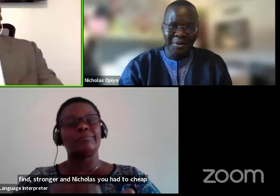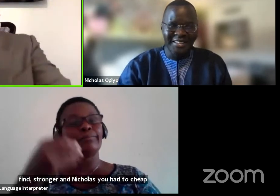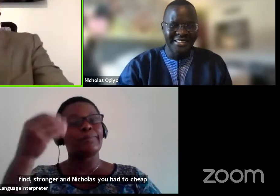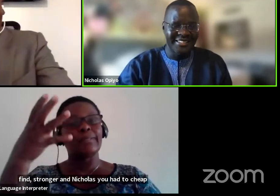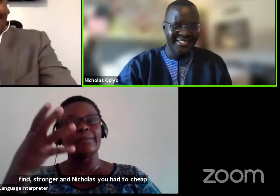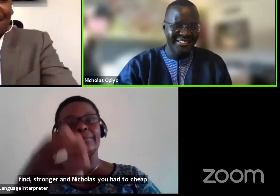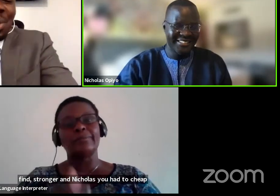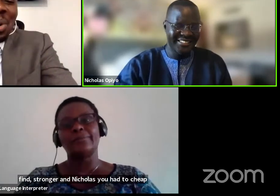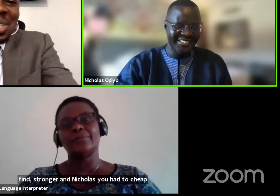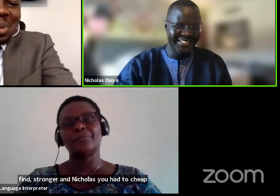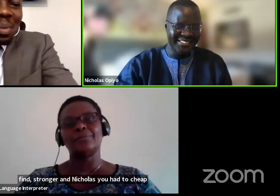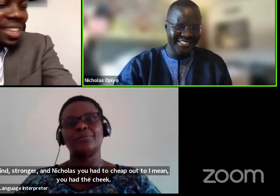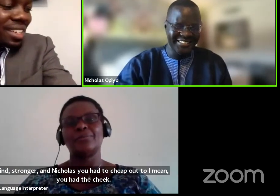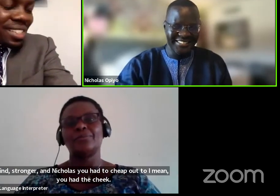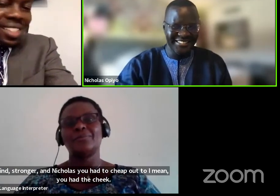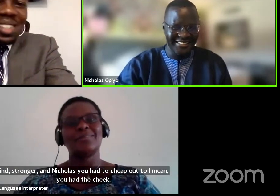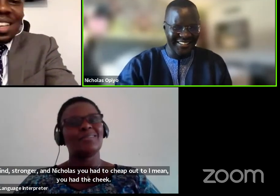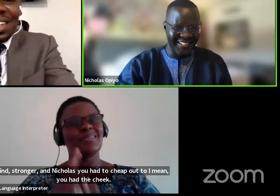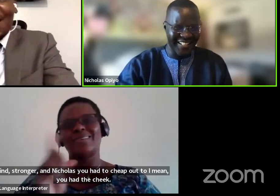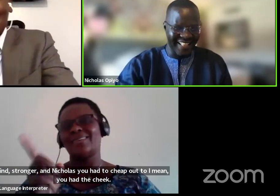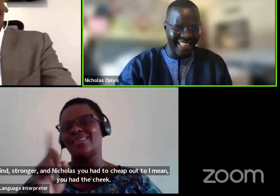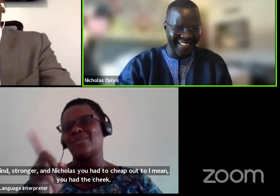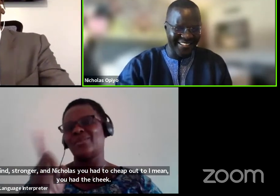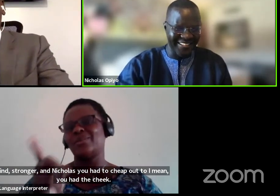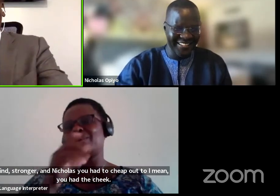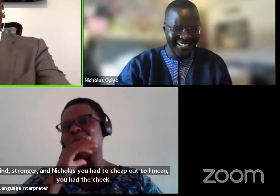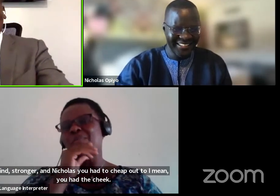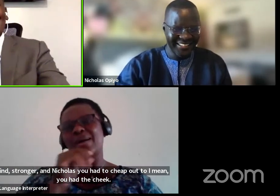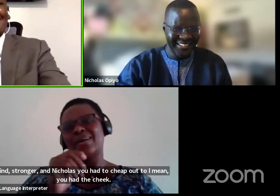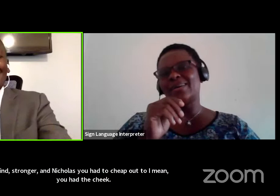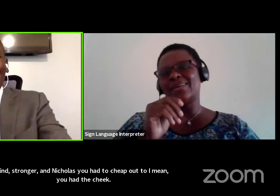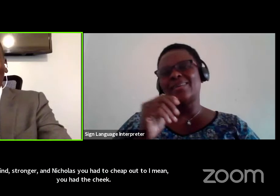It's important. You're always on my case. All right.